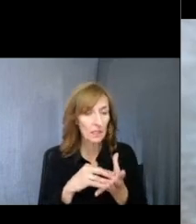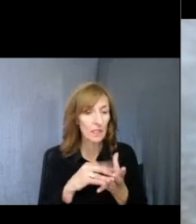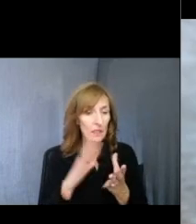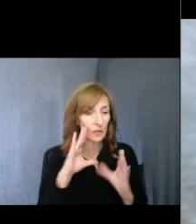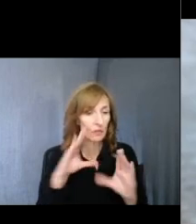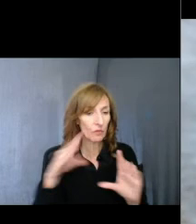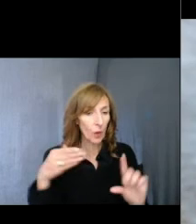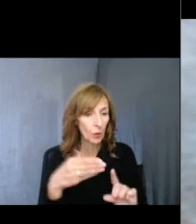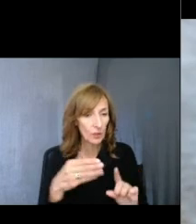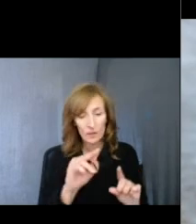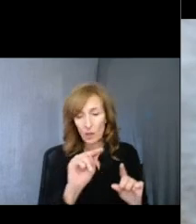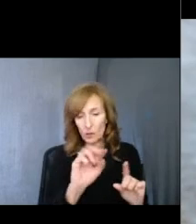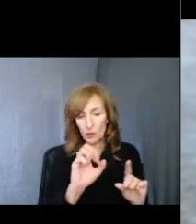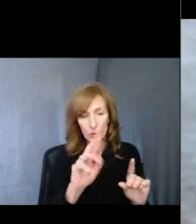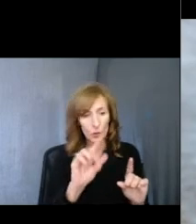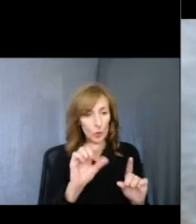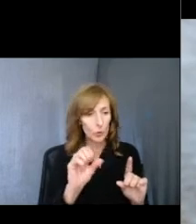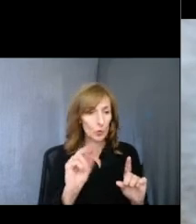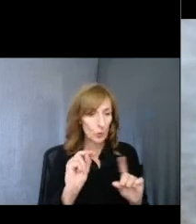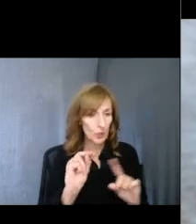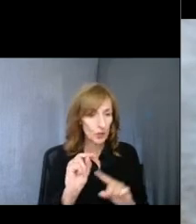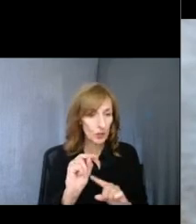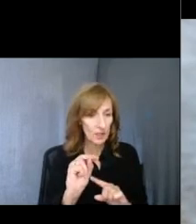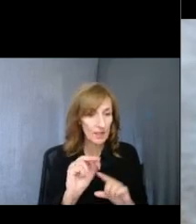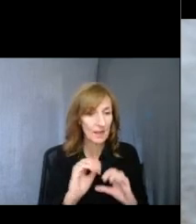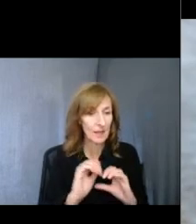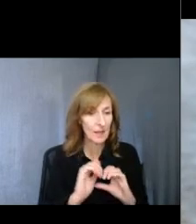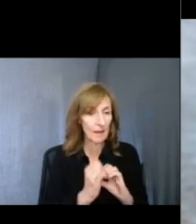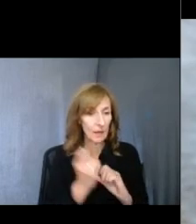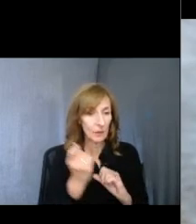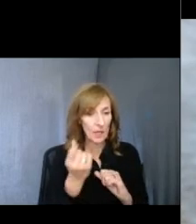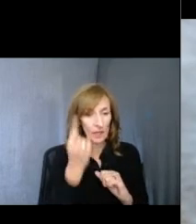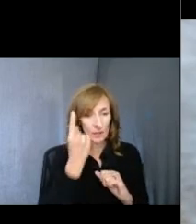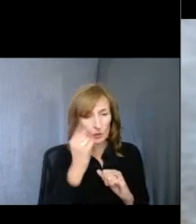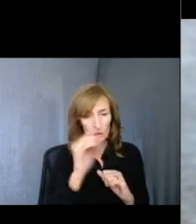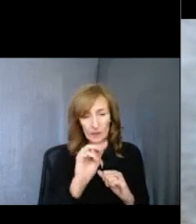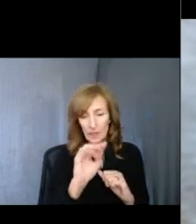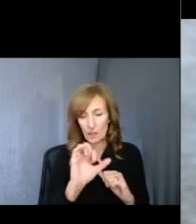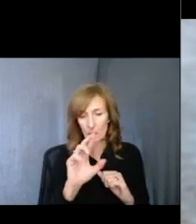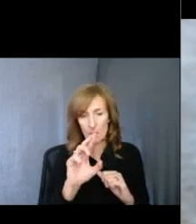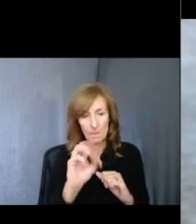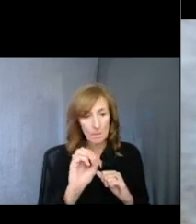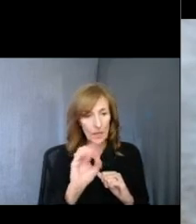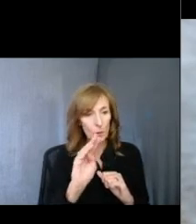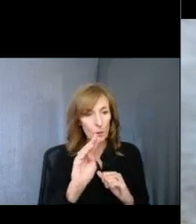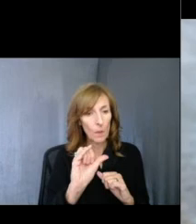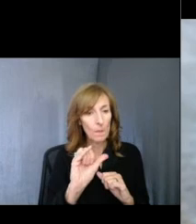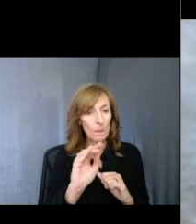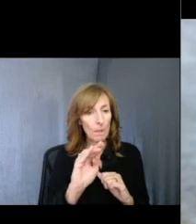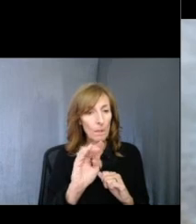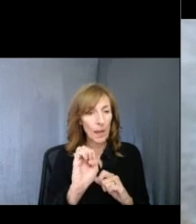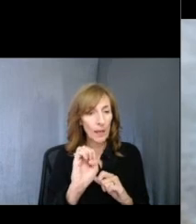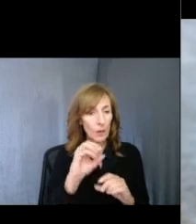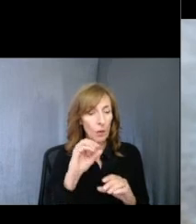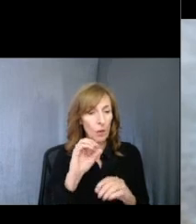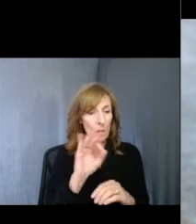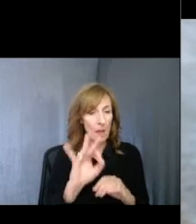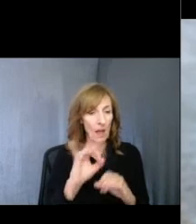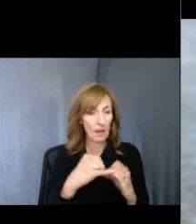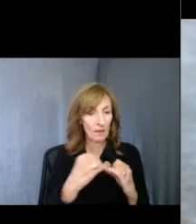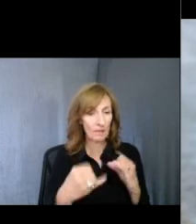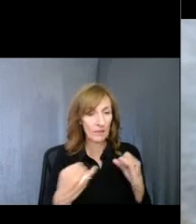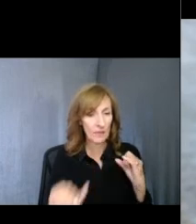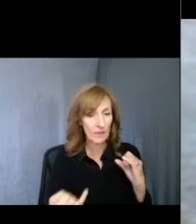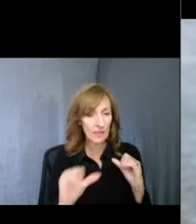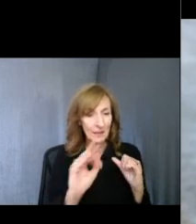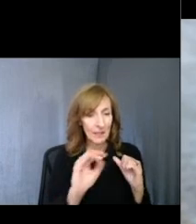diet study or understanding the microbiome of the intestine and how that influences nutrition. But then also on the other